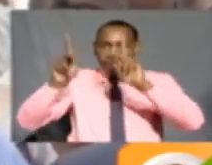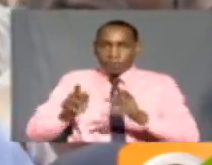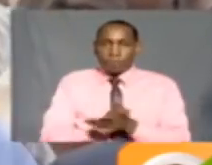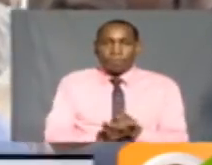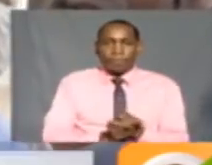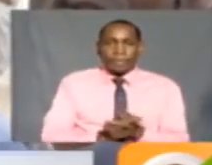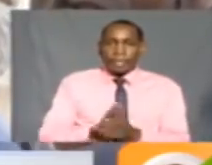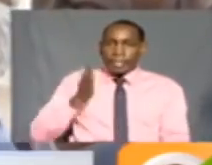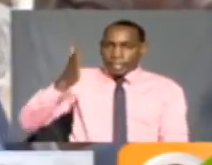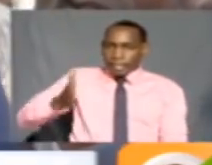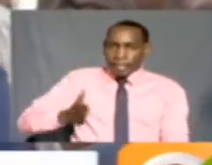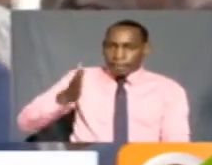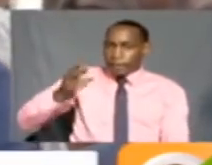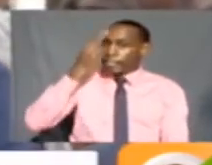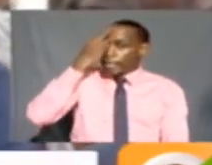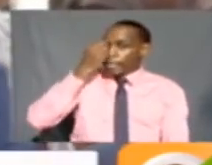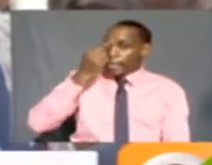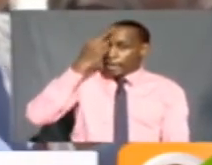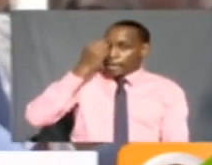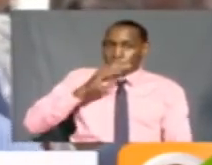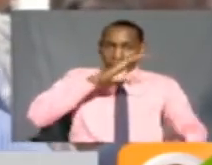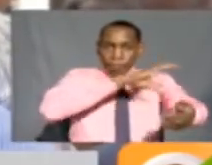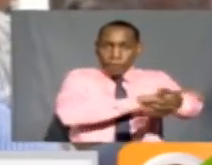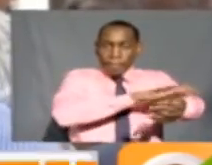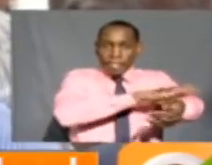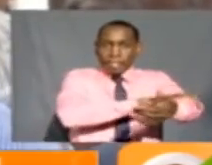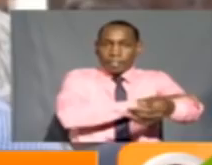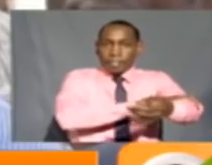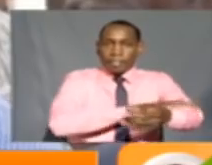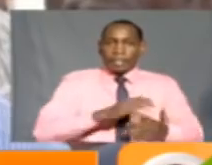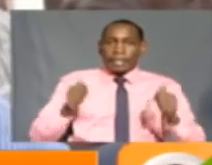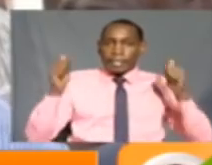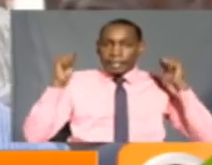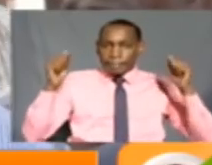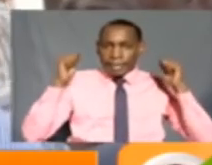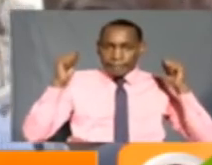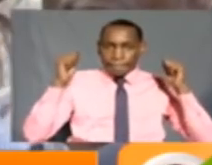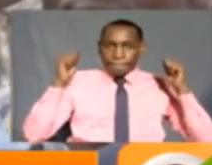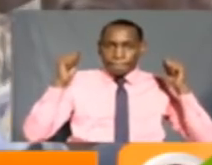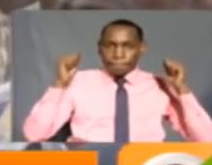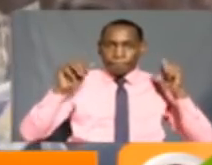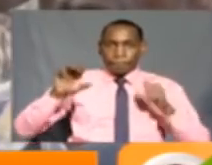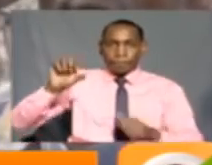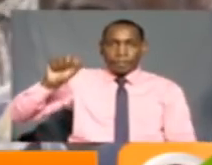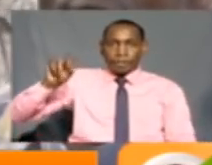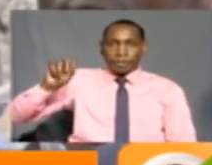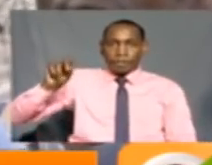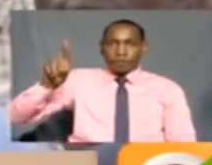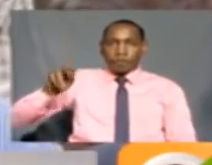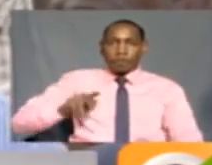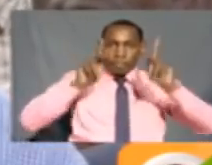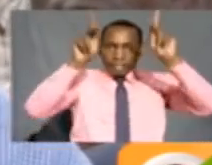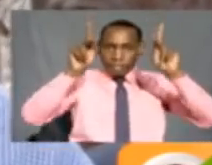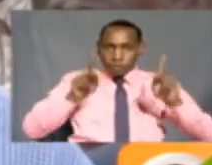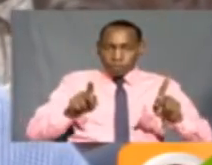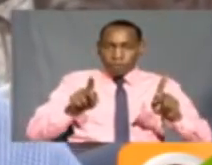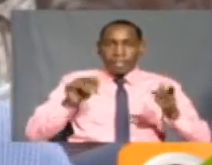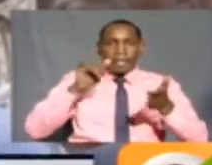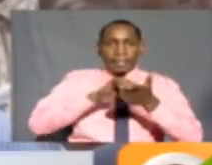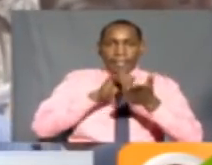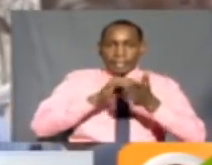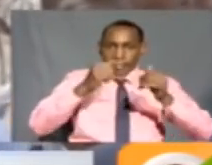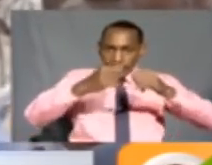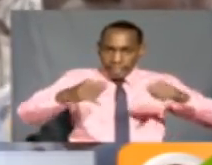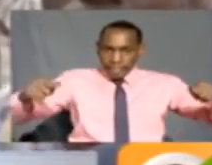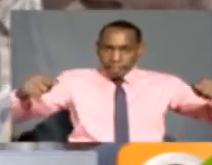Naivasha, Narok, Bomet, Nyamira, Sondu, Kisumu. That is the